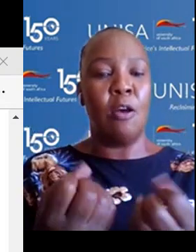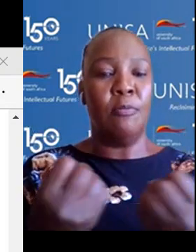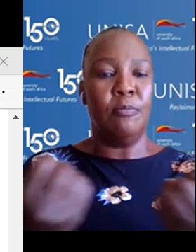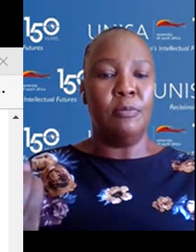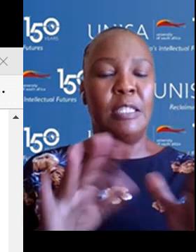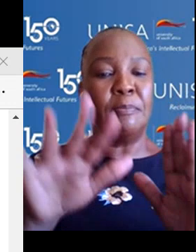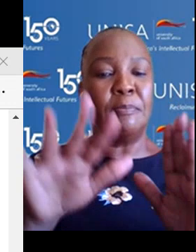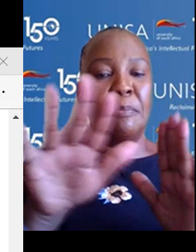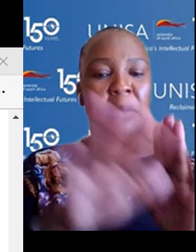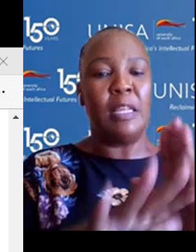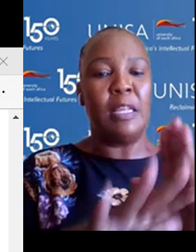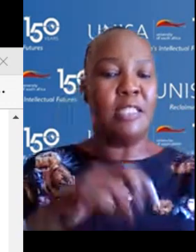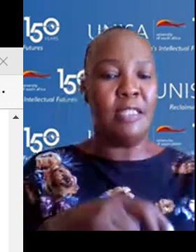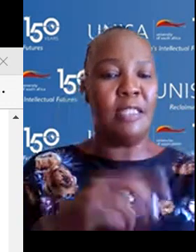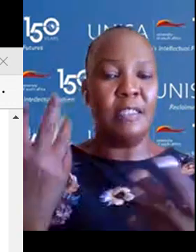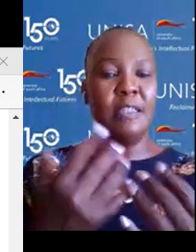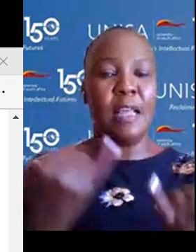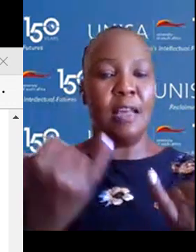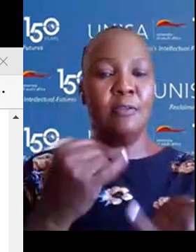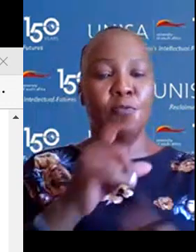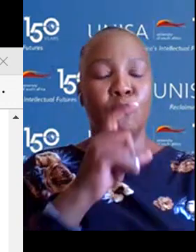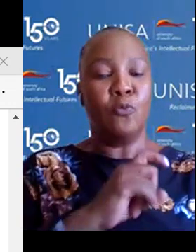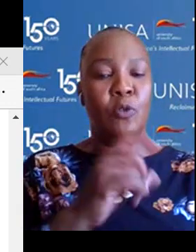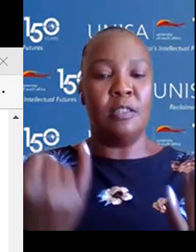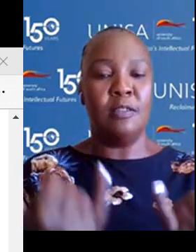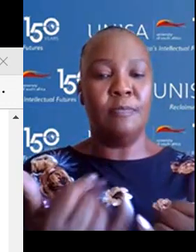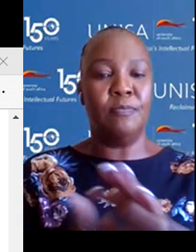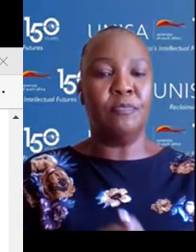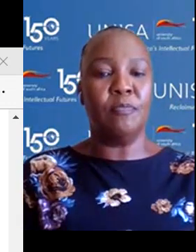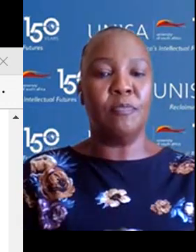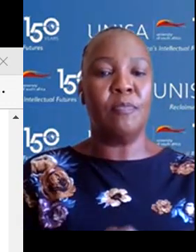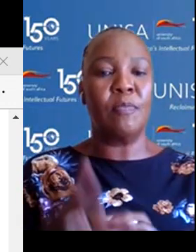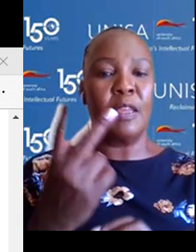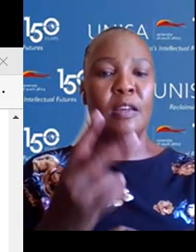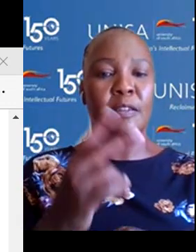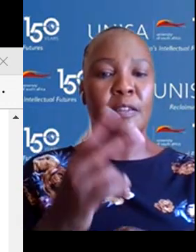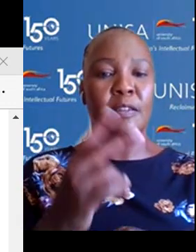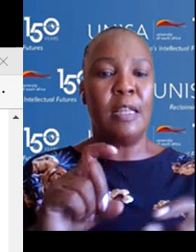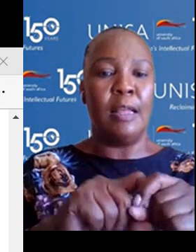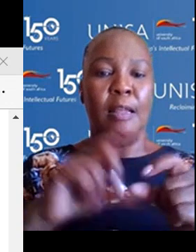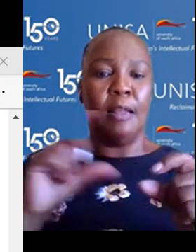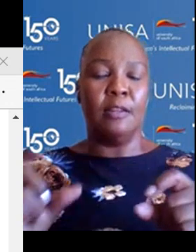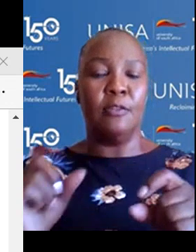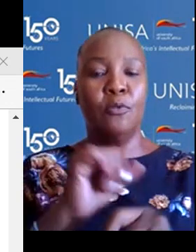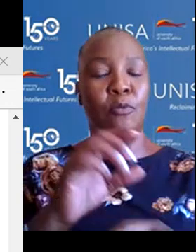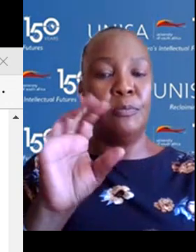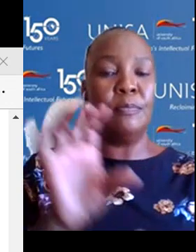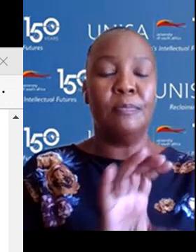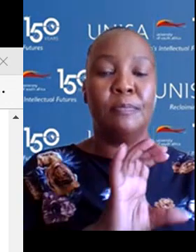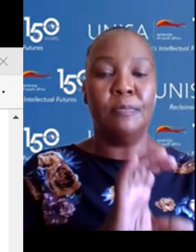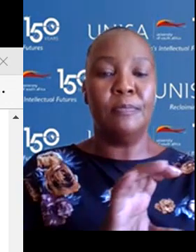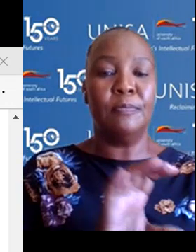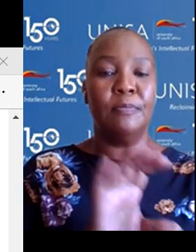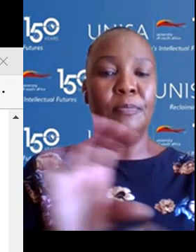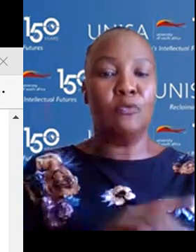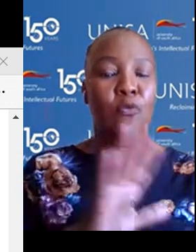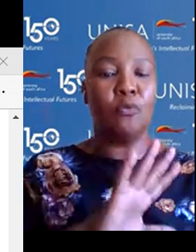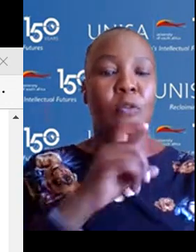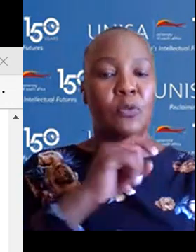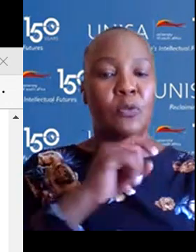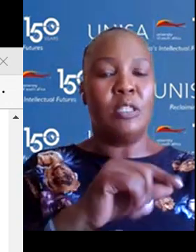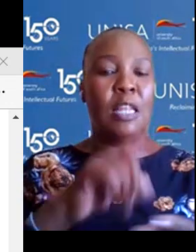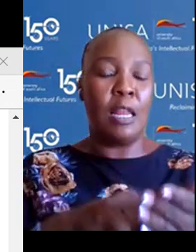need and how much it's currently using as well. So you can also unlink your PC. Let's say you're not going to use, let's say, this